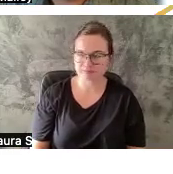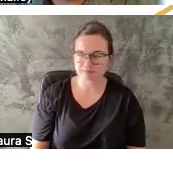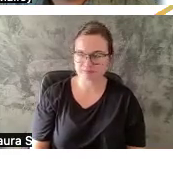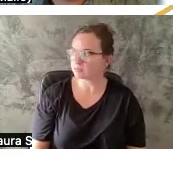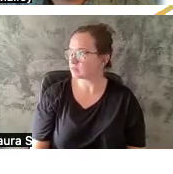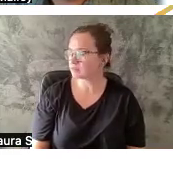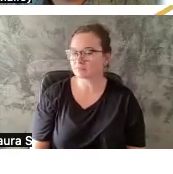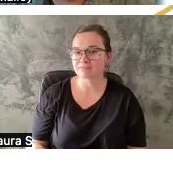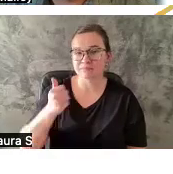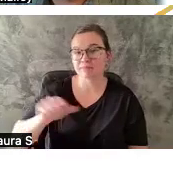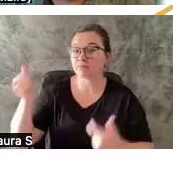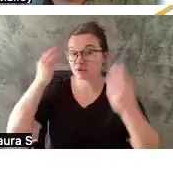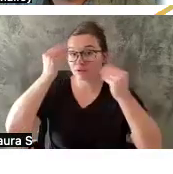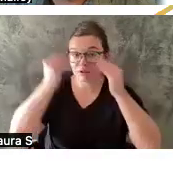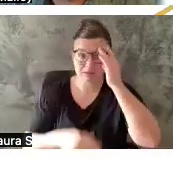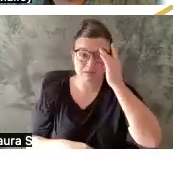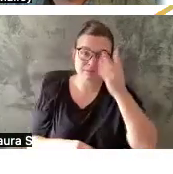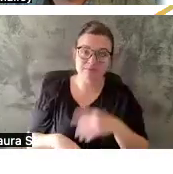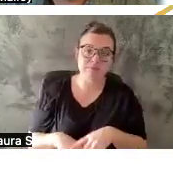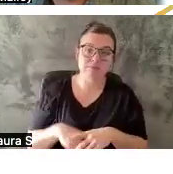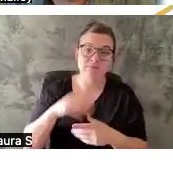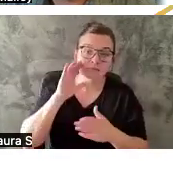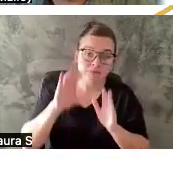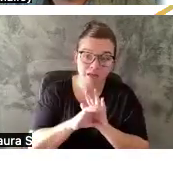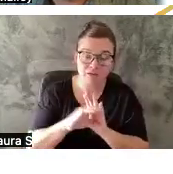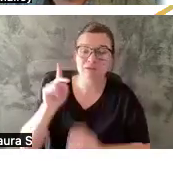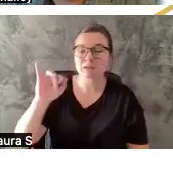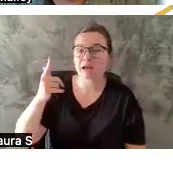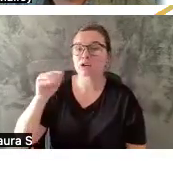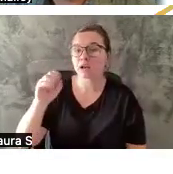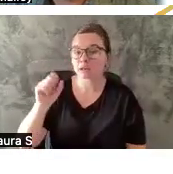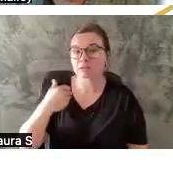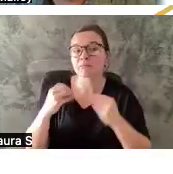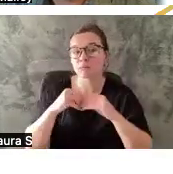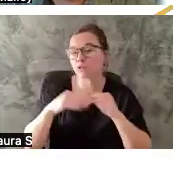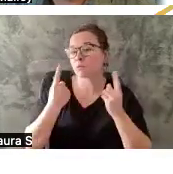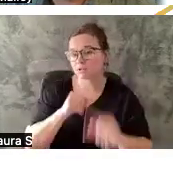Their thoughts? Diagrams? You can put more than one answer if you like.